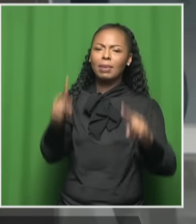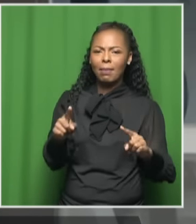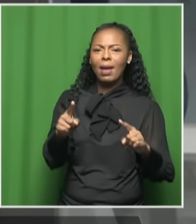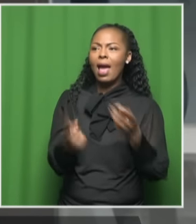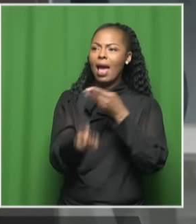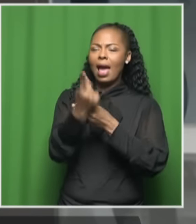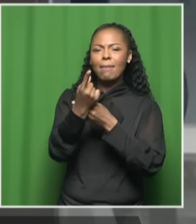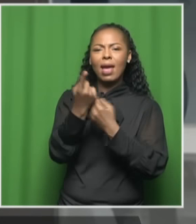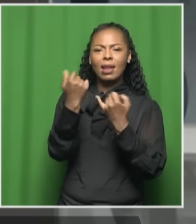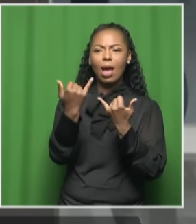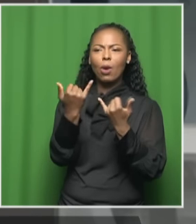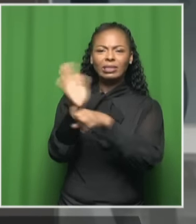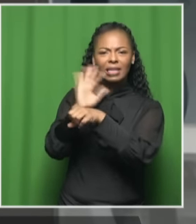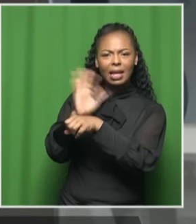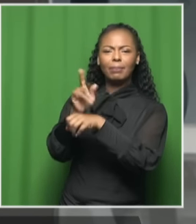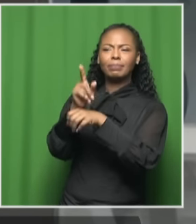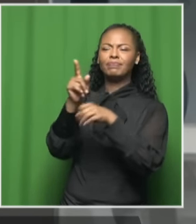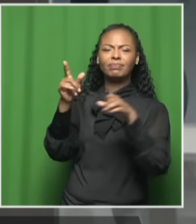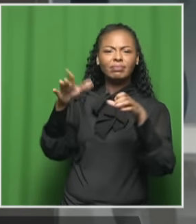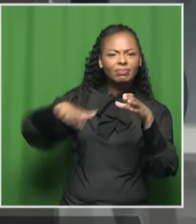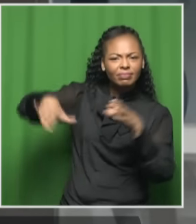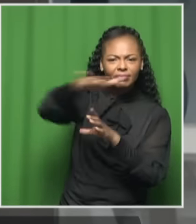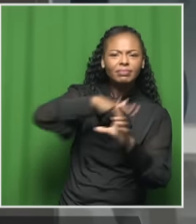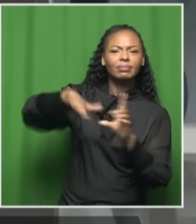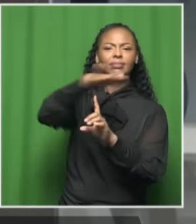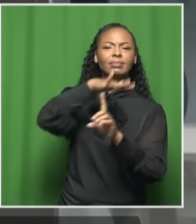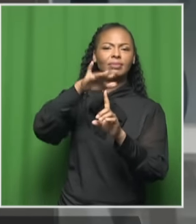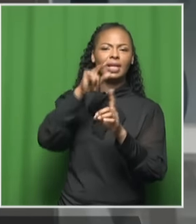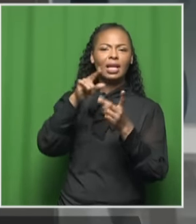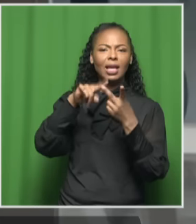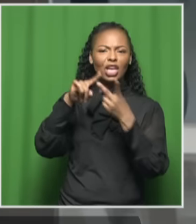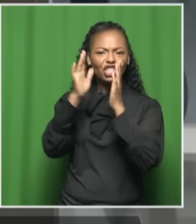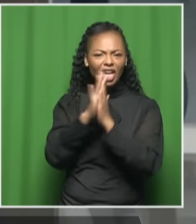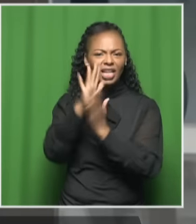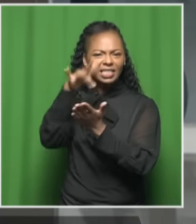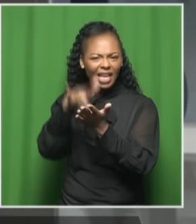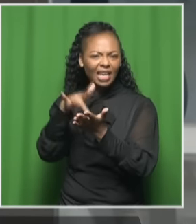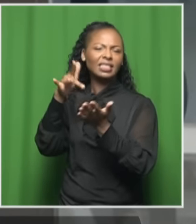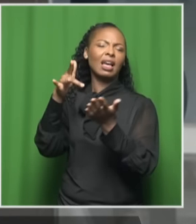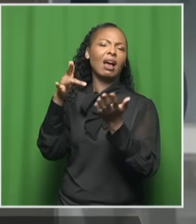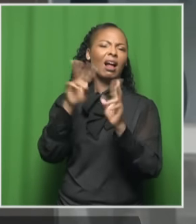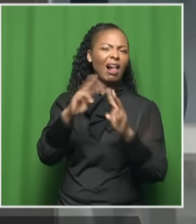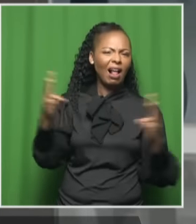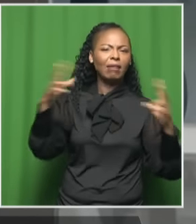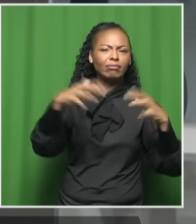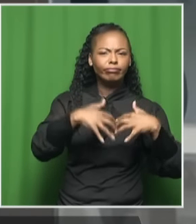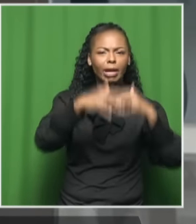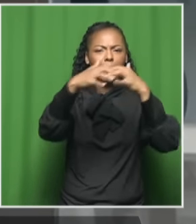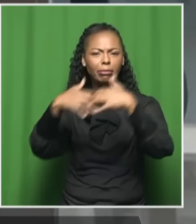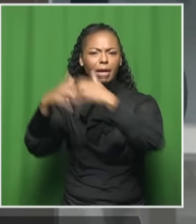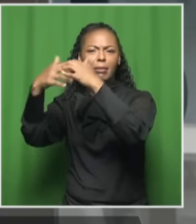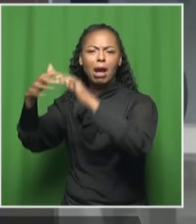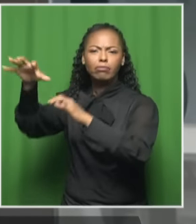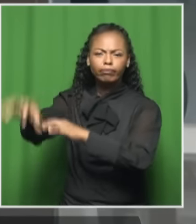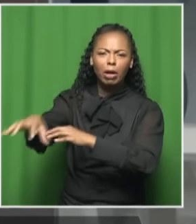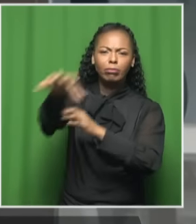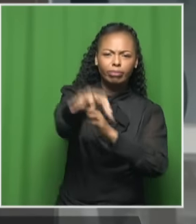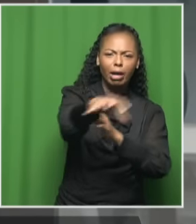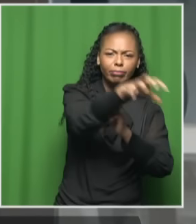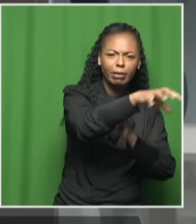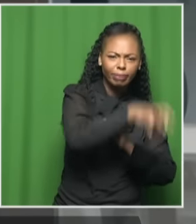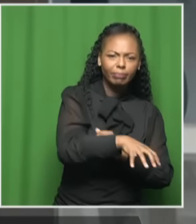And from there to another cinema space, then from there to the trade center. Then that's how Rhema really began to make